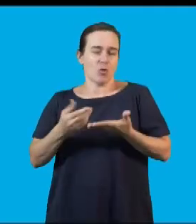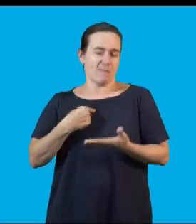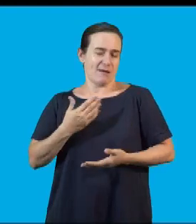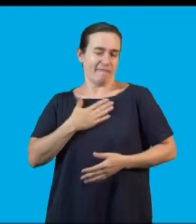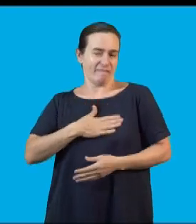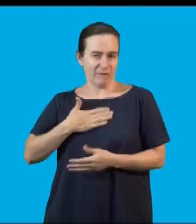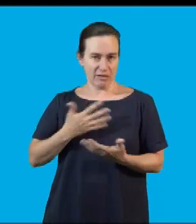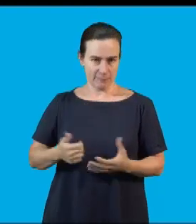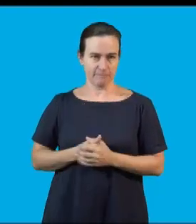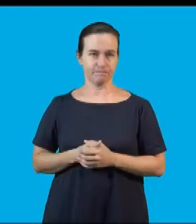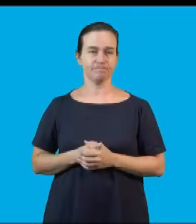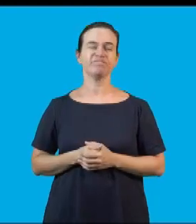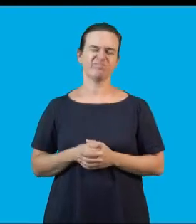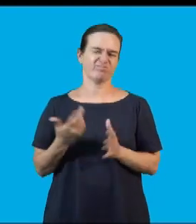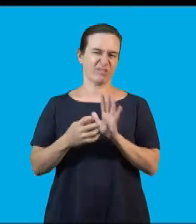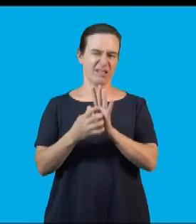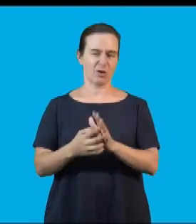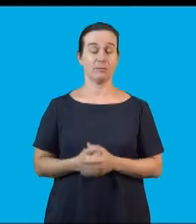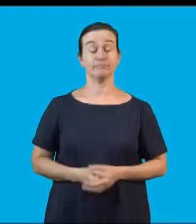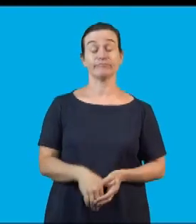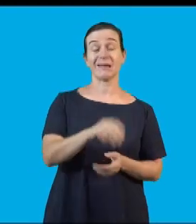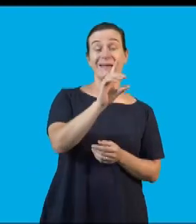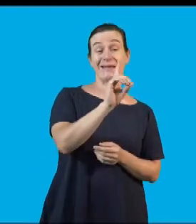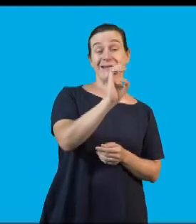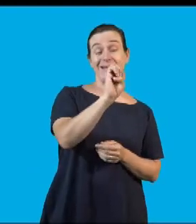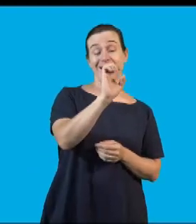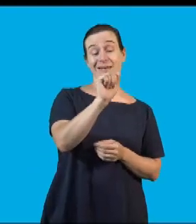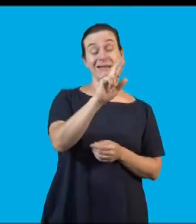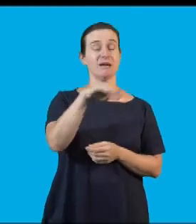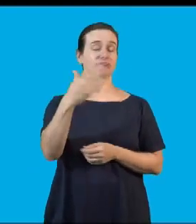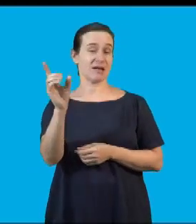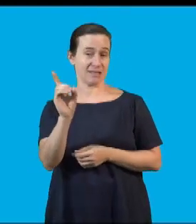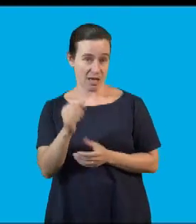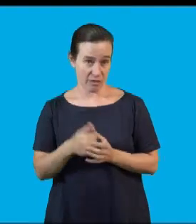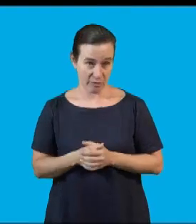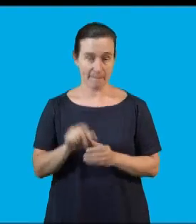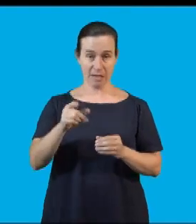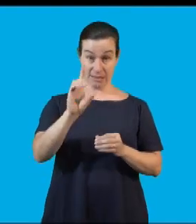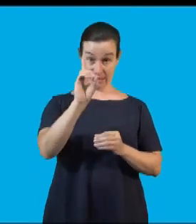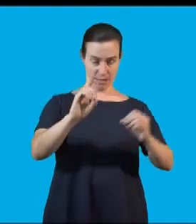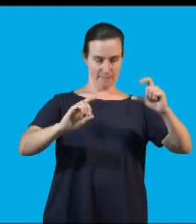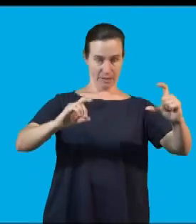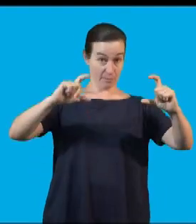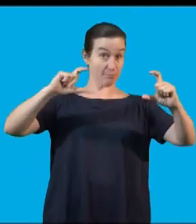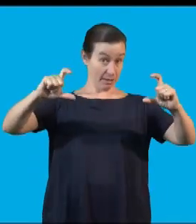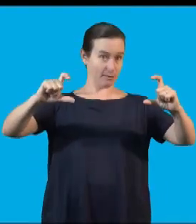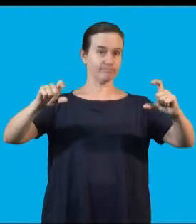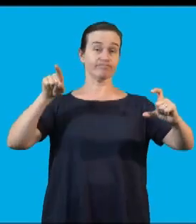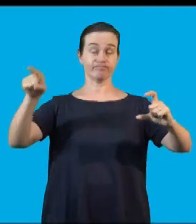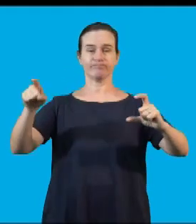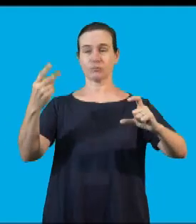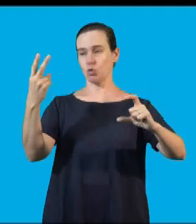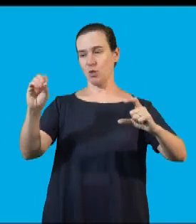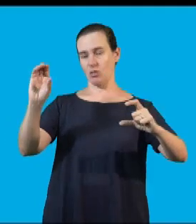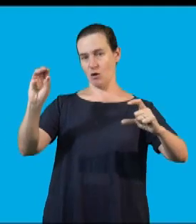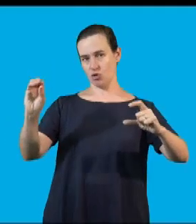Let's take a look at an example. Dear Diary, the format is there, Dear and Diary in capital letters, the